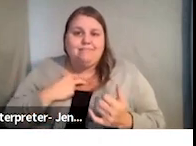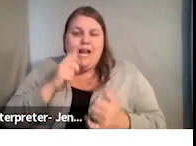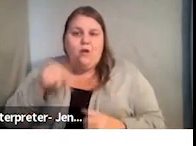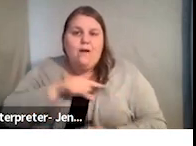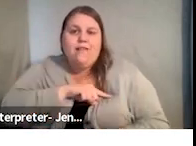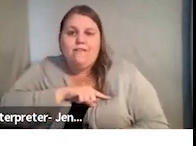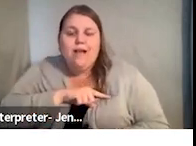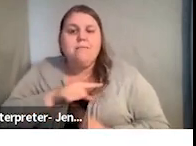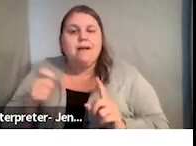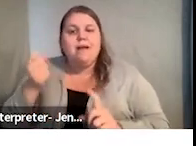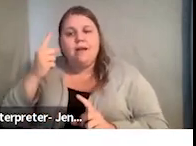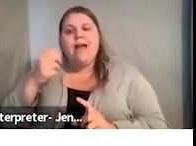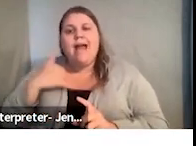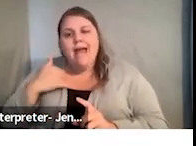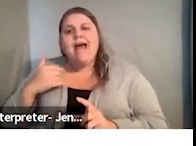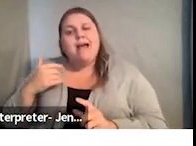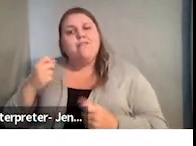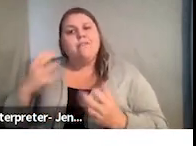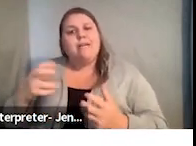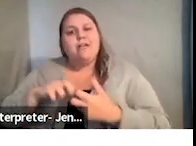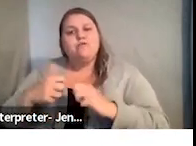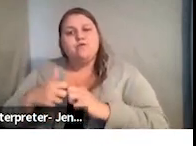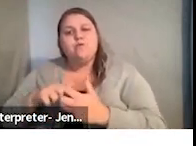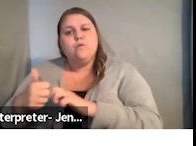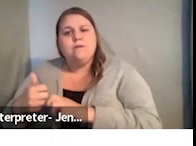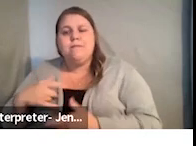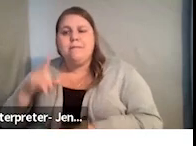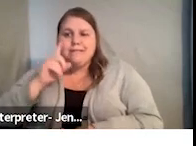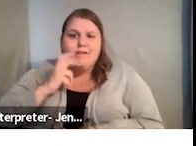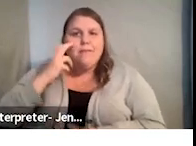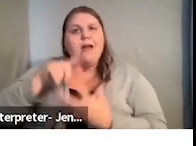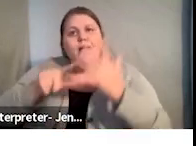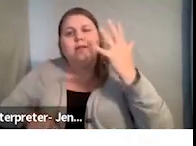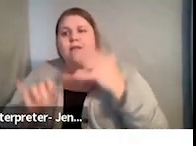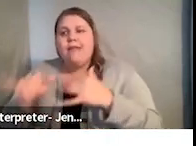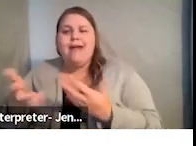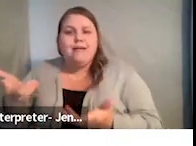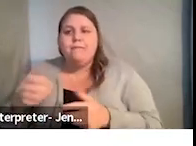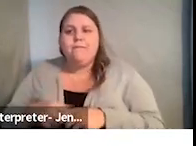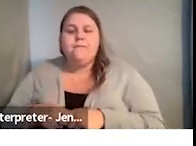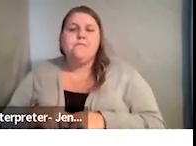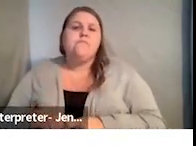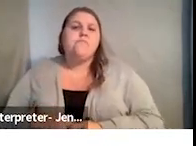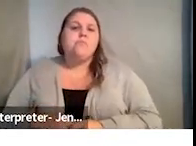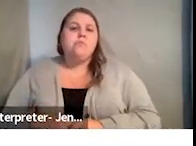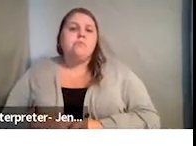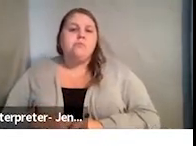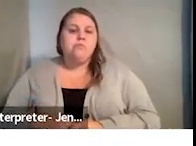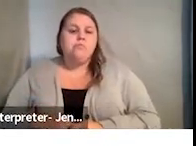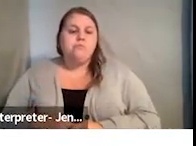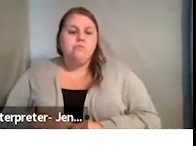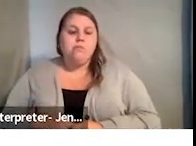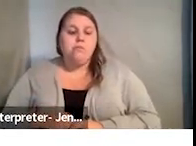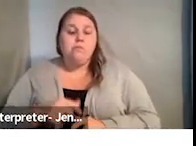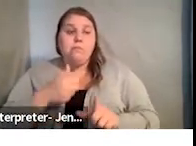qualify, although they have medical issues and deafblind and so forth. Mm-hmm. So has